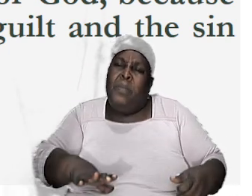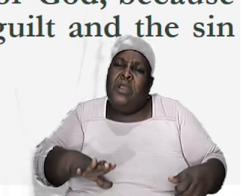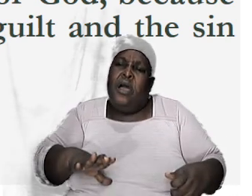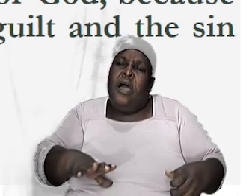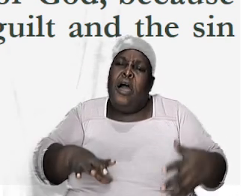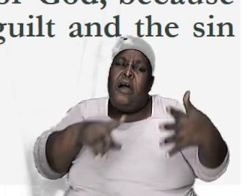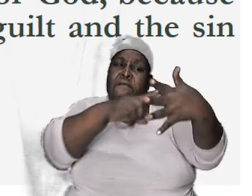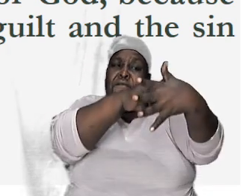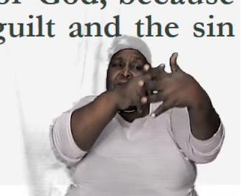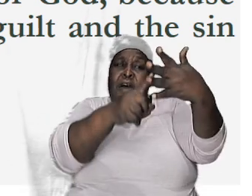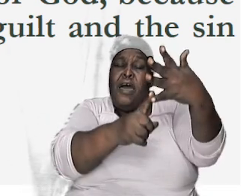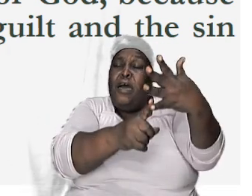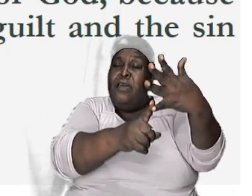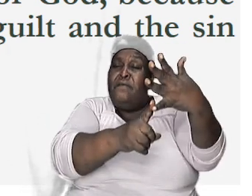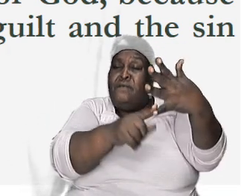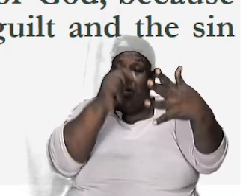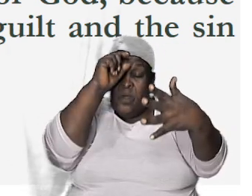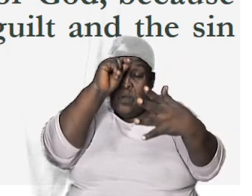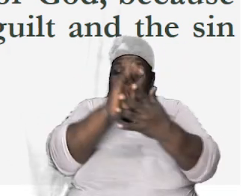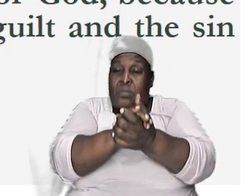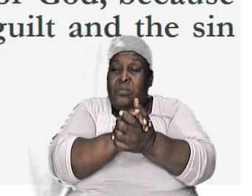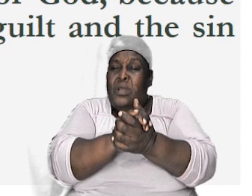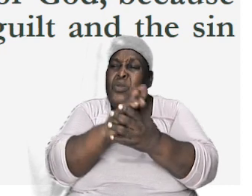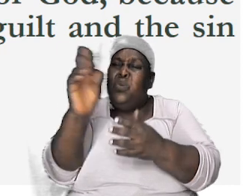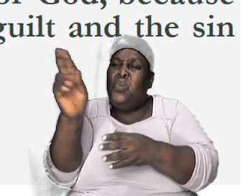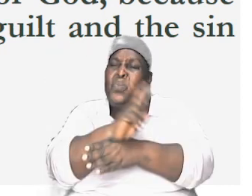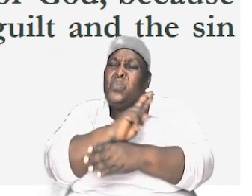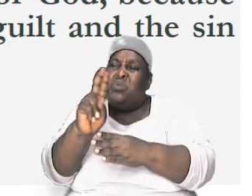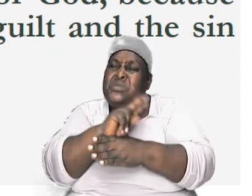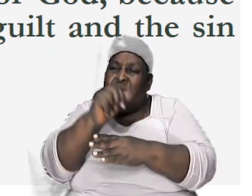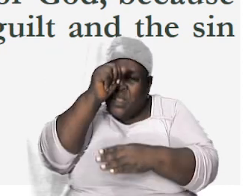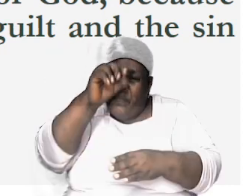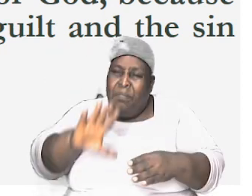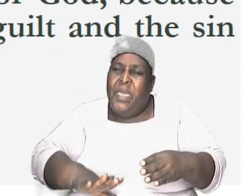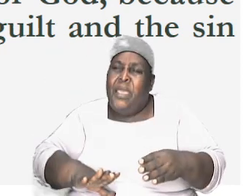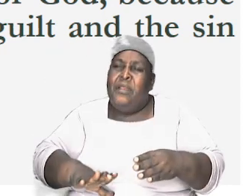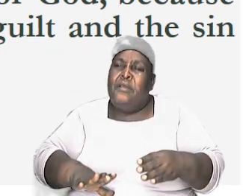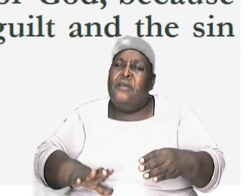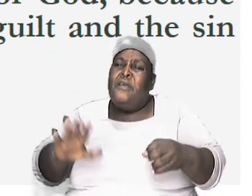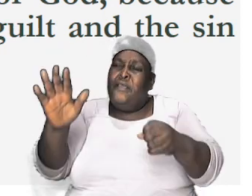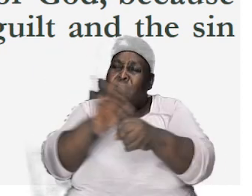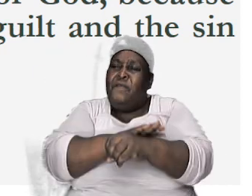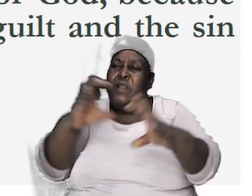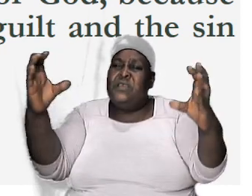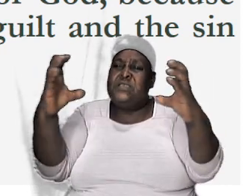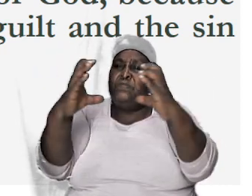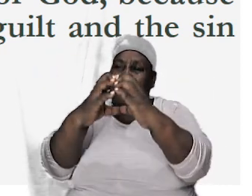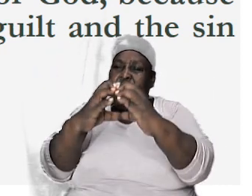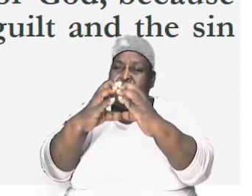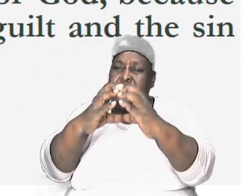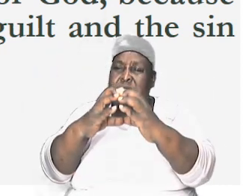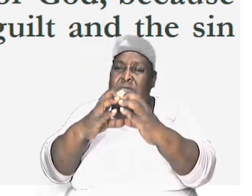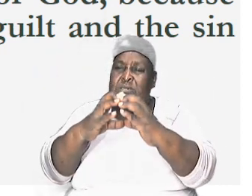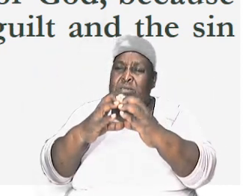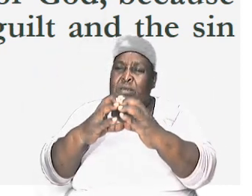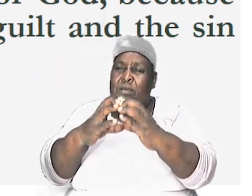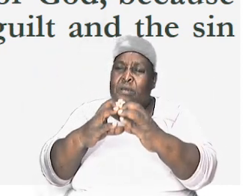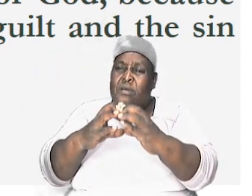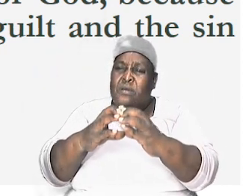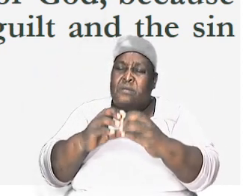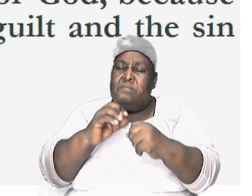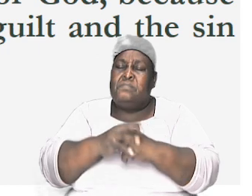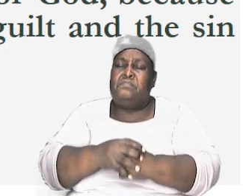was a woman who was using men to fill that place or try to pack. Amen. It's like trying to put a square in a